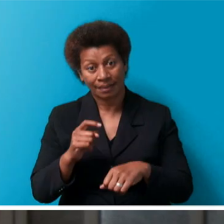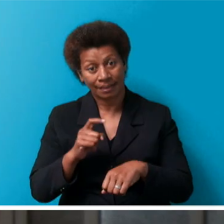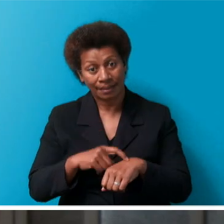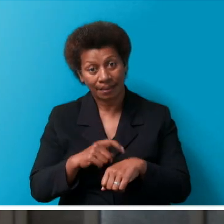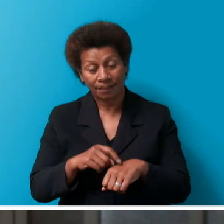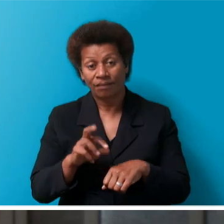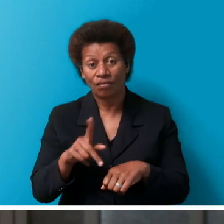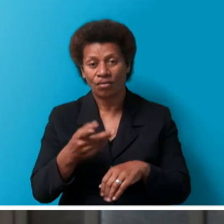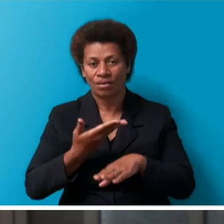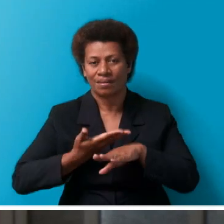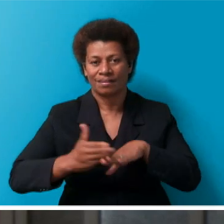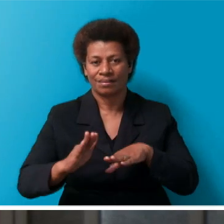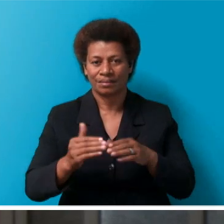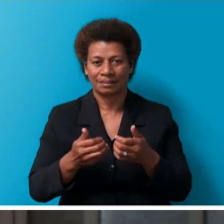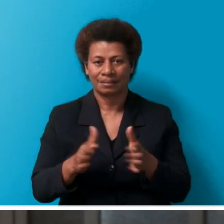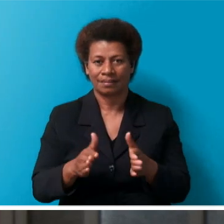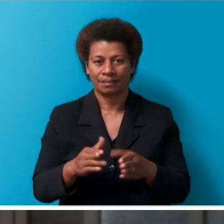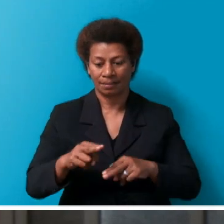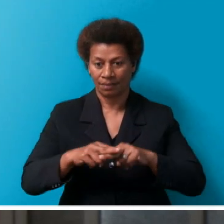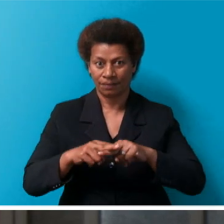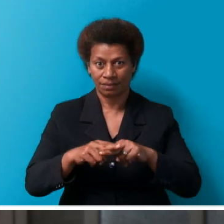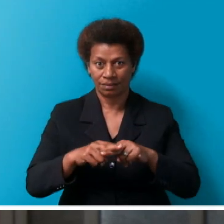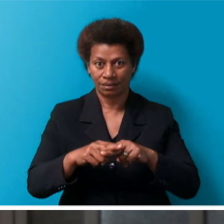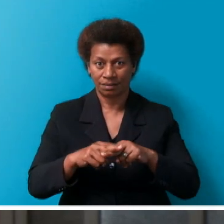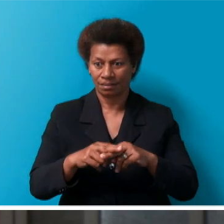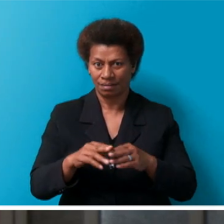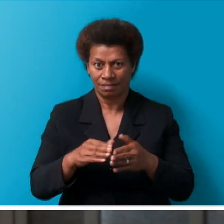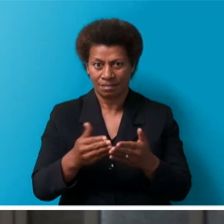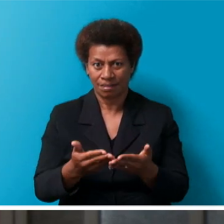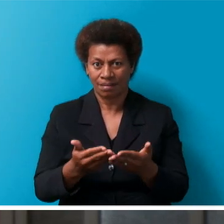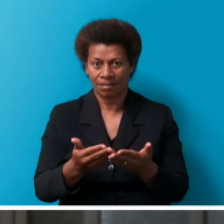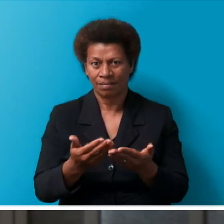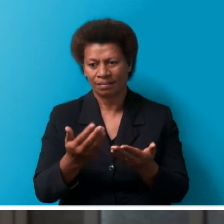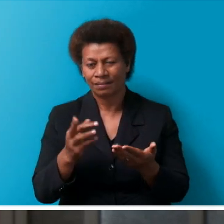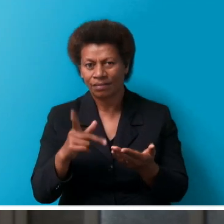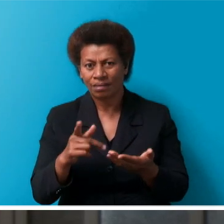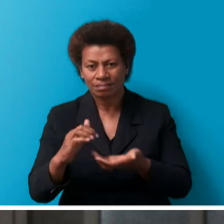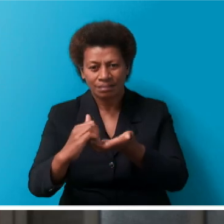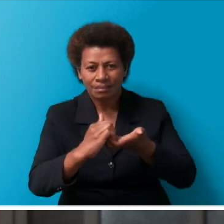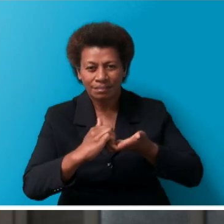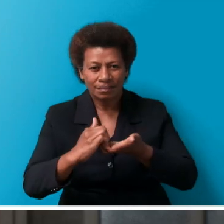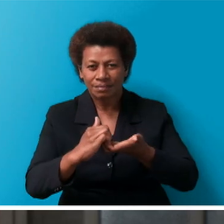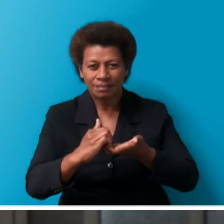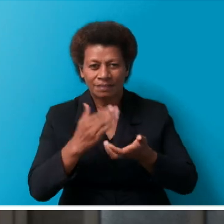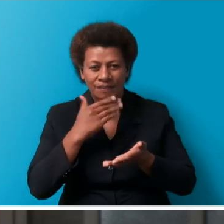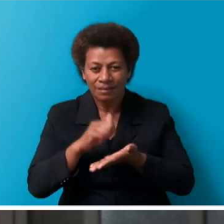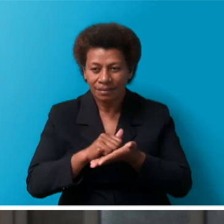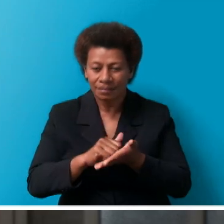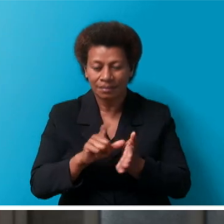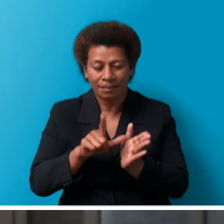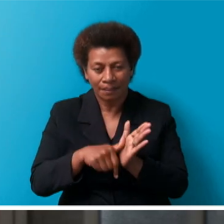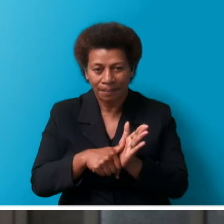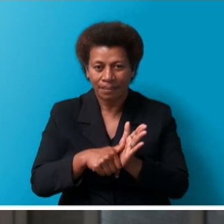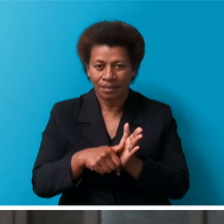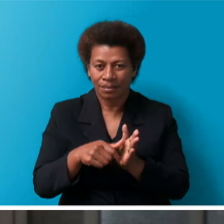beginning. As Fiji Truth and Reconciliation embarks on its journey, I hope we will take the time to reflect and